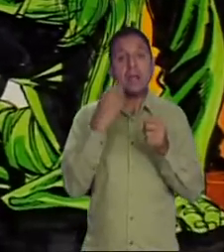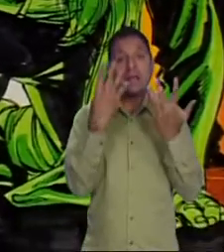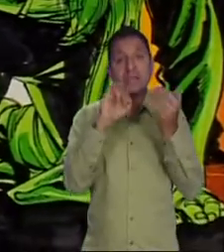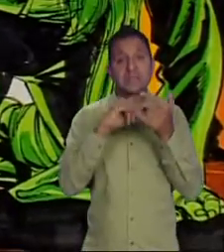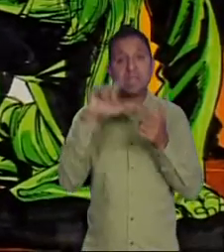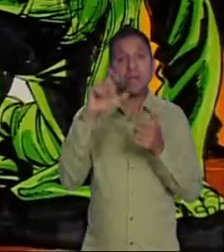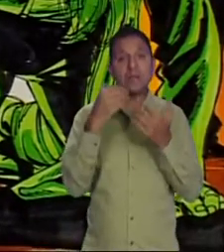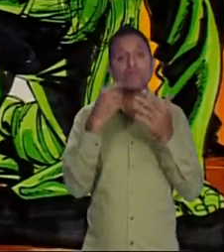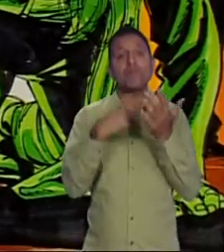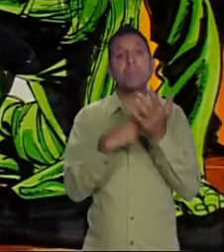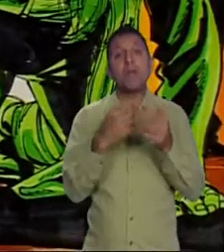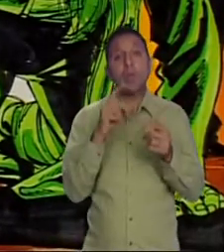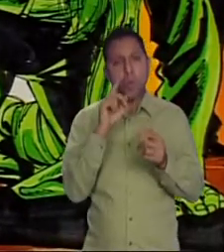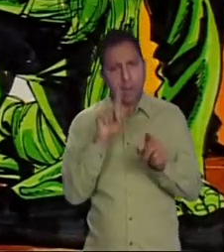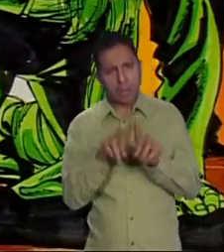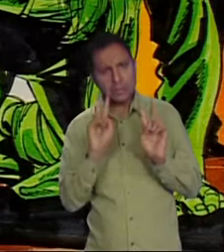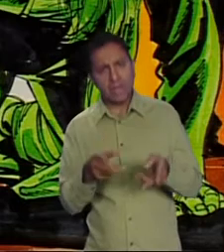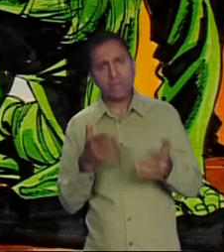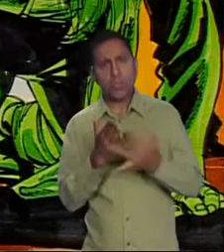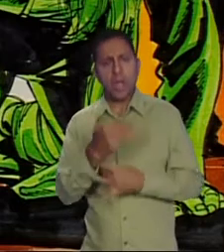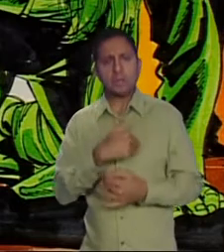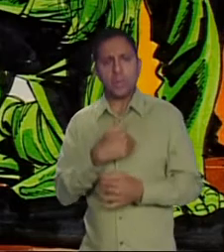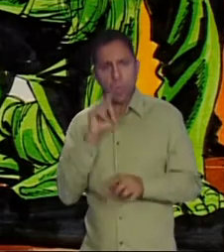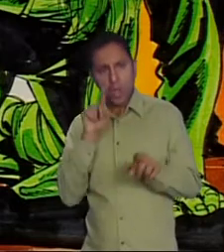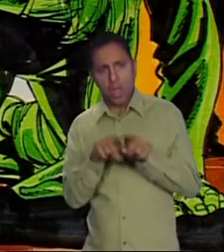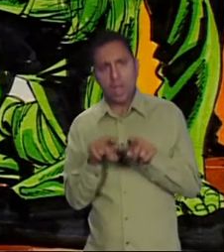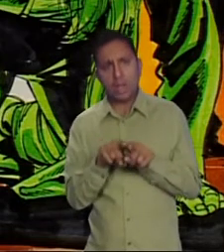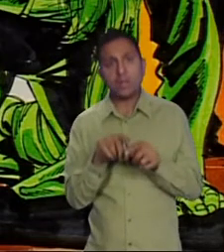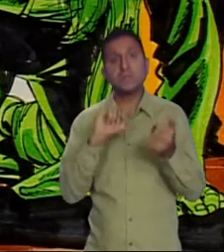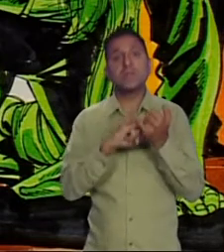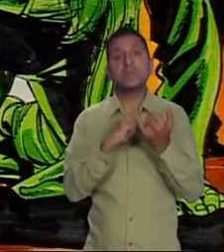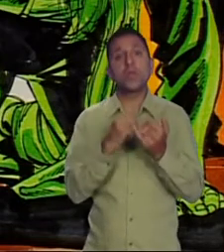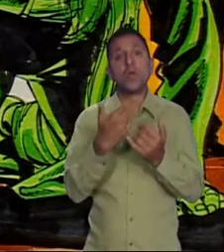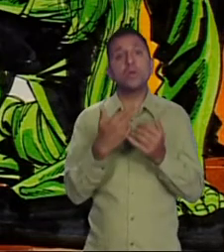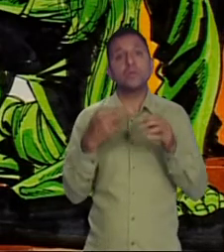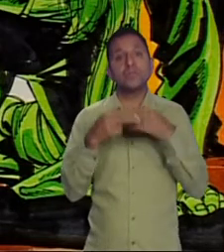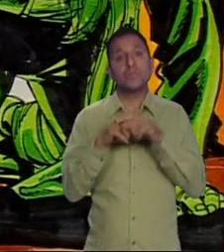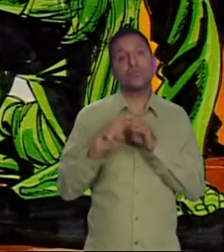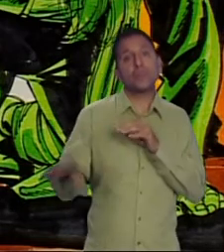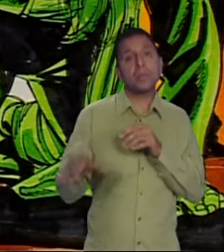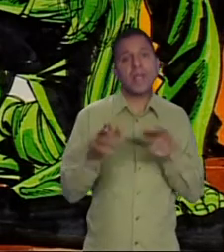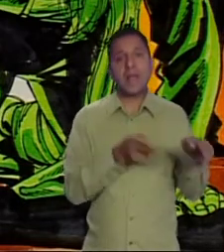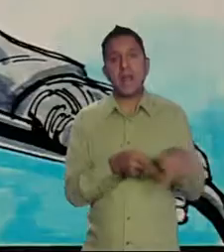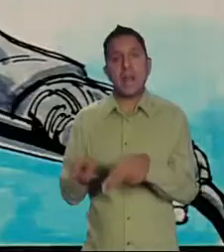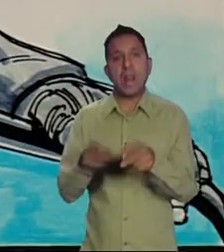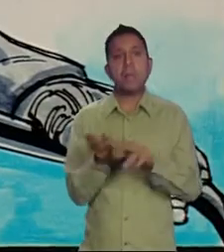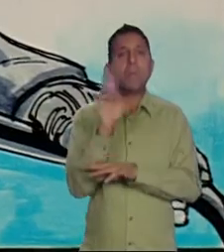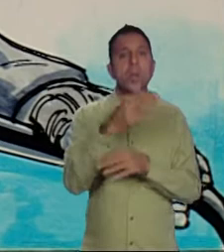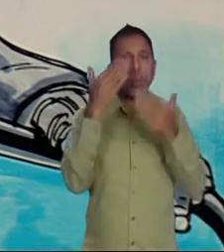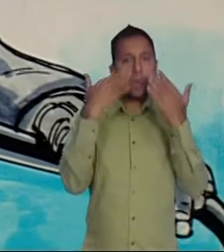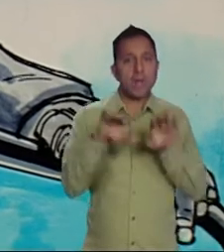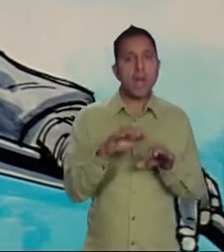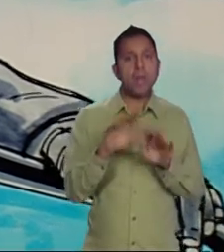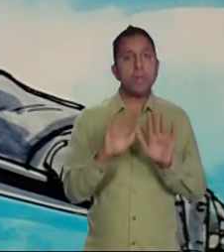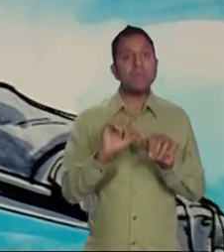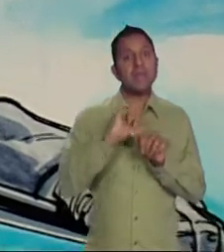attack. Stashinsky dropped the gun in a nearby canal, walked back to his hotel and awaited orders for his next kill. Stefan